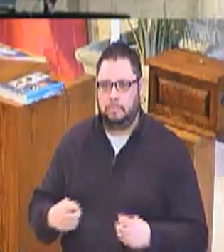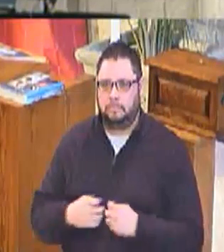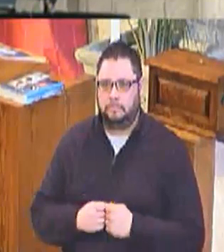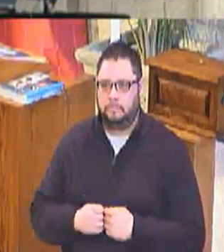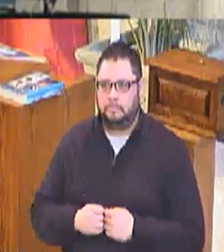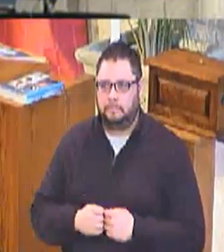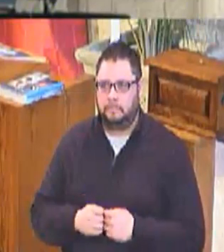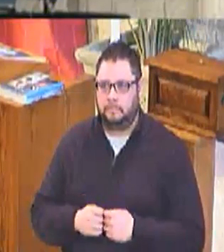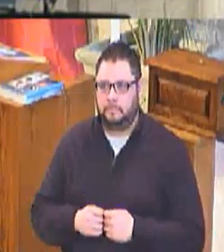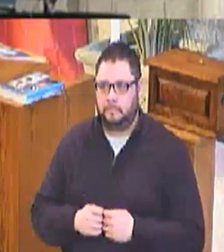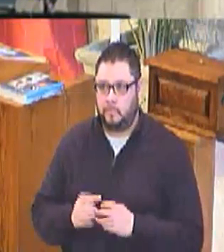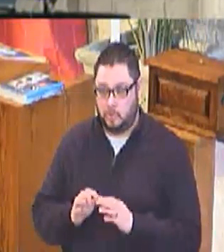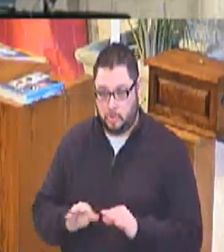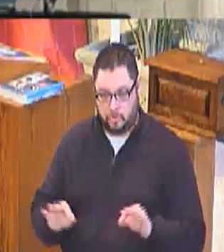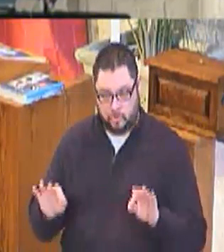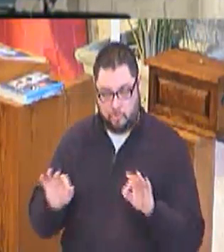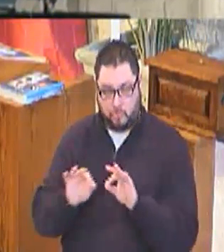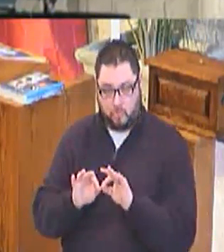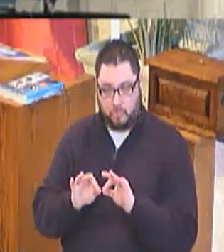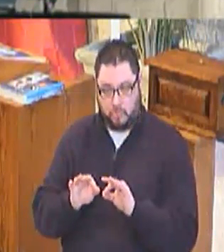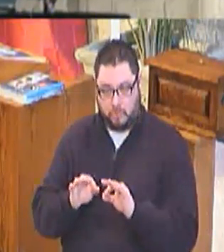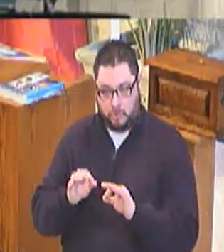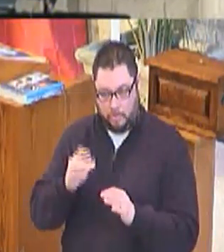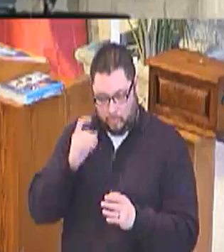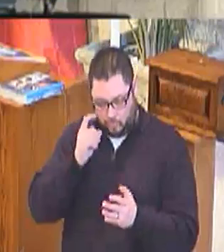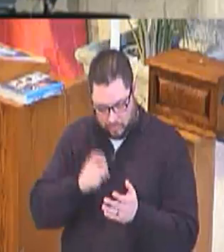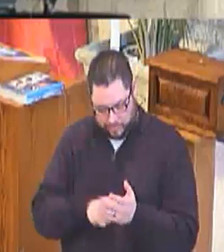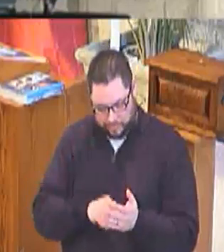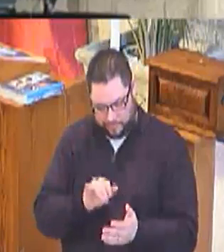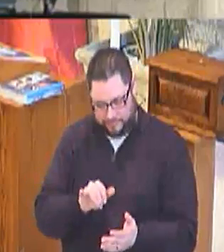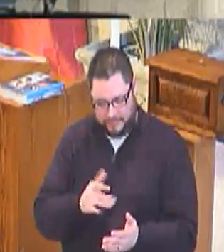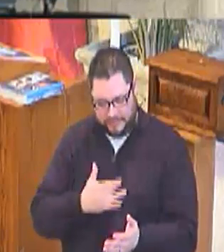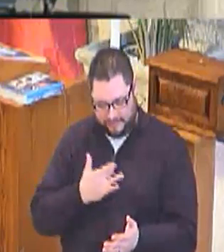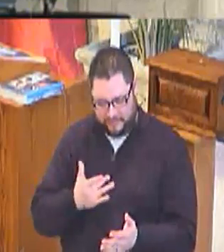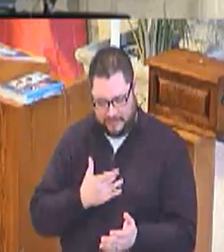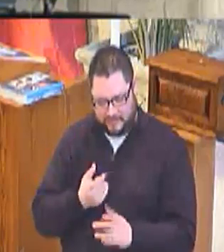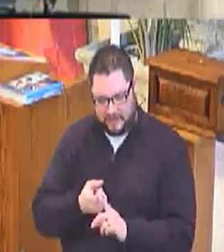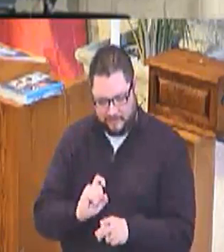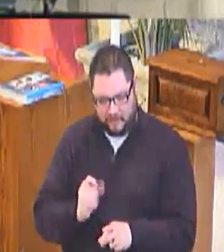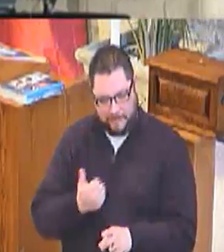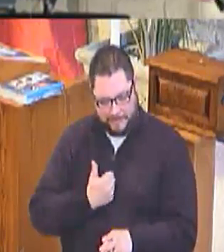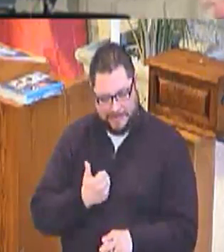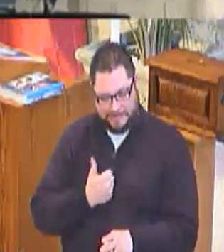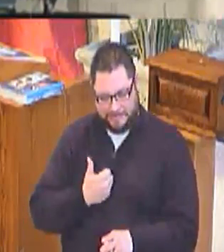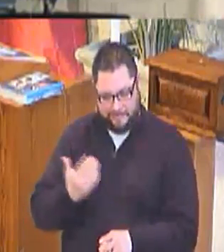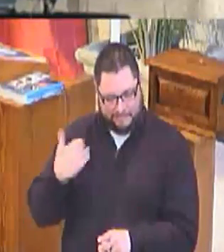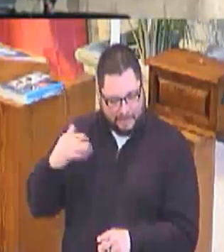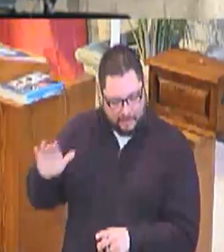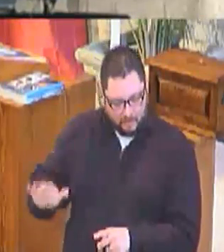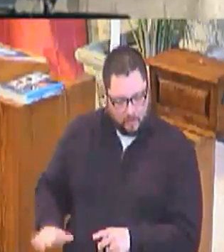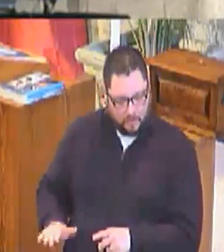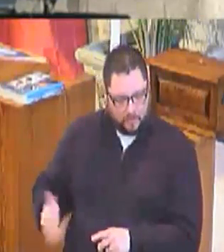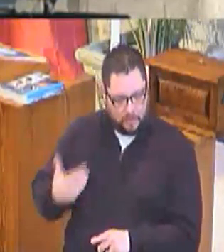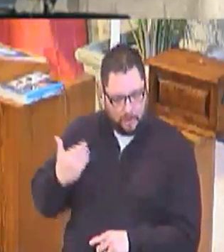It's important for me to acknowledge that I know that some of these feelings came from myself when I was a child.